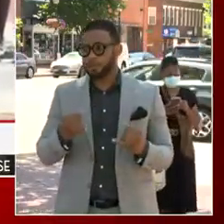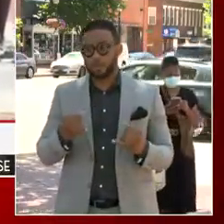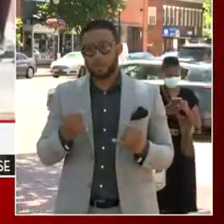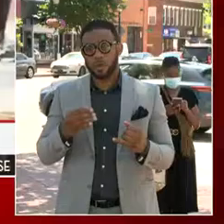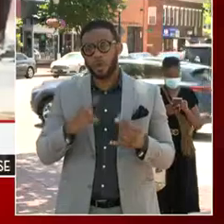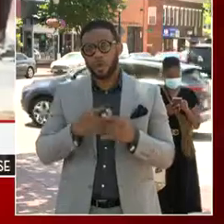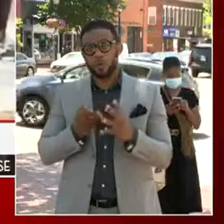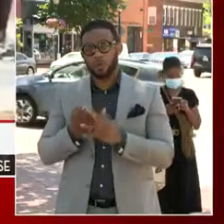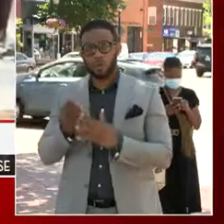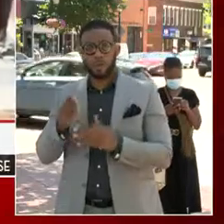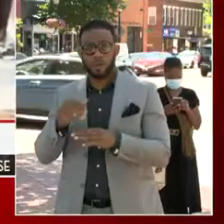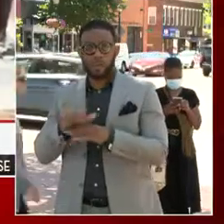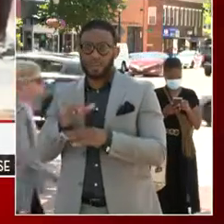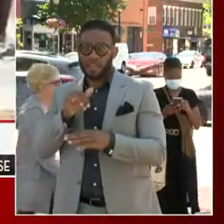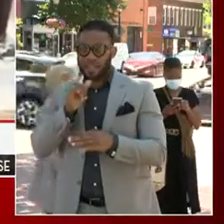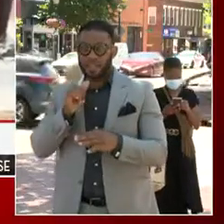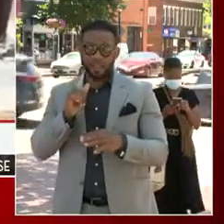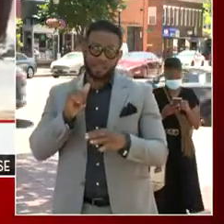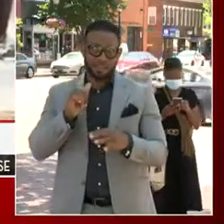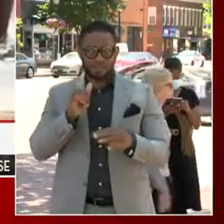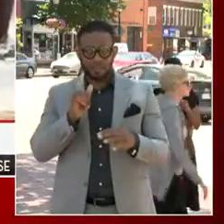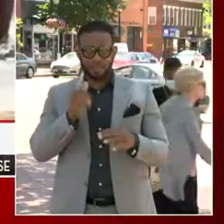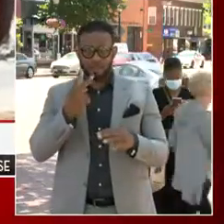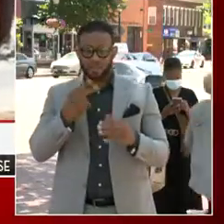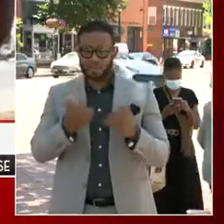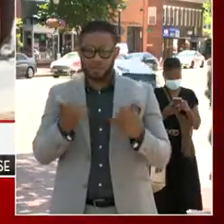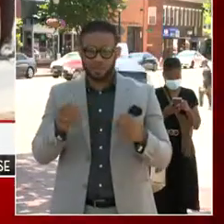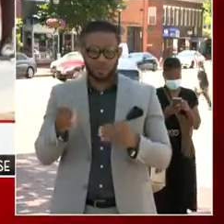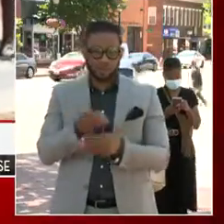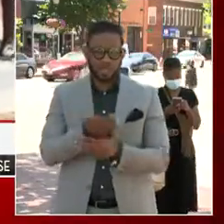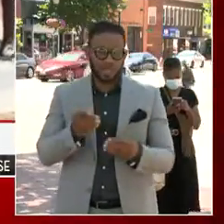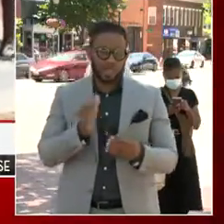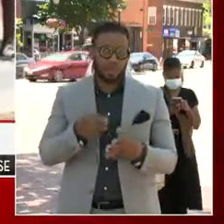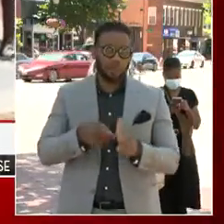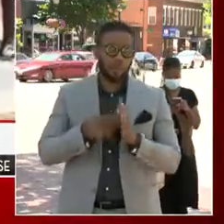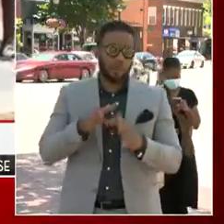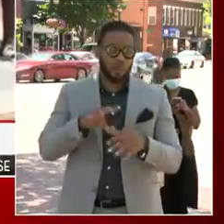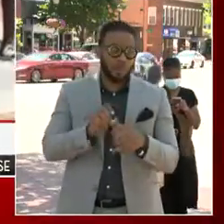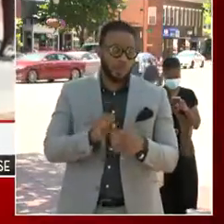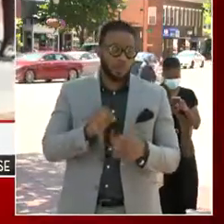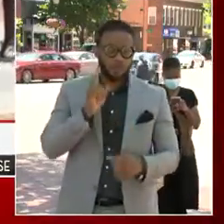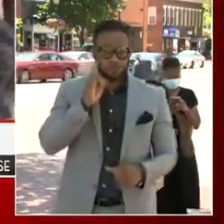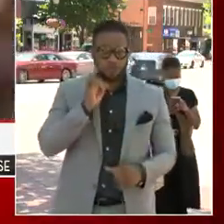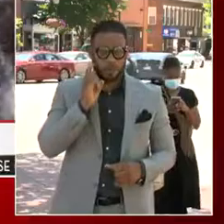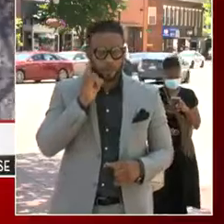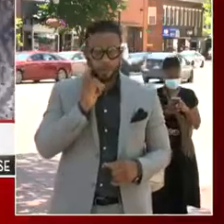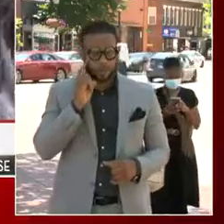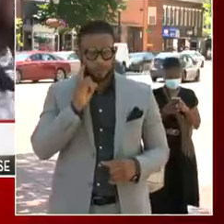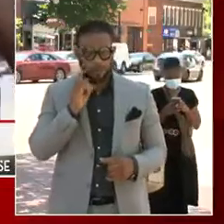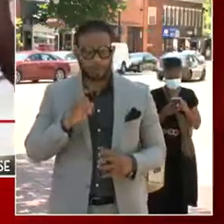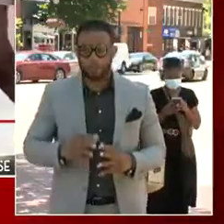by mail. So those are not two transactions that require appointments.